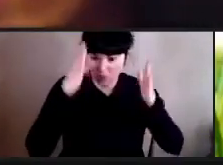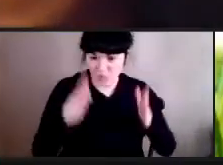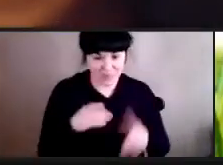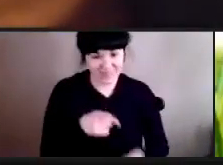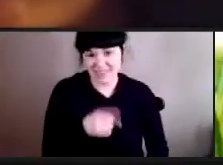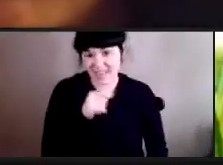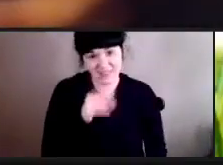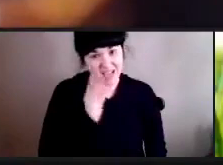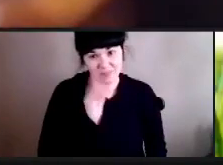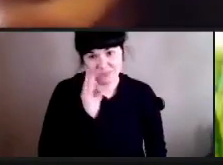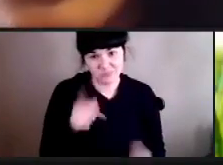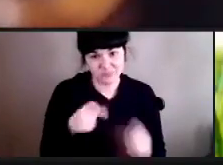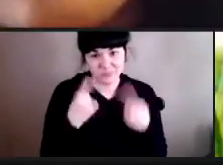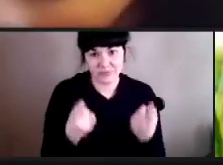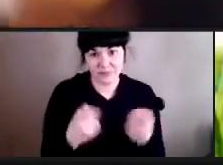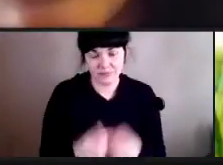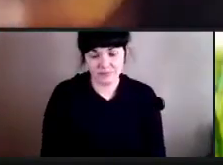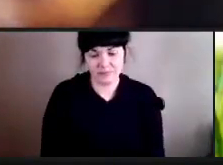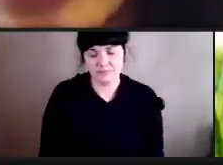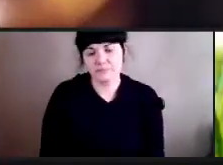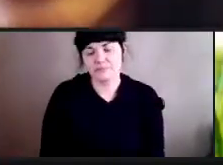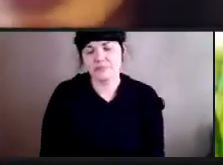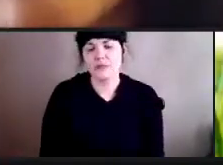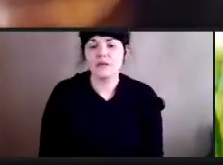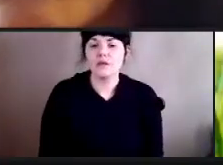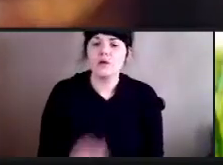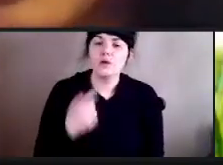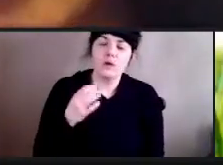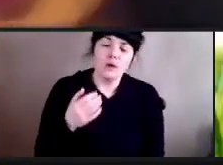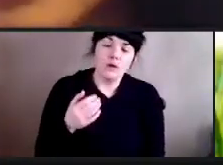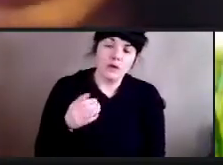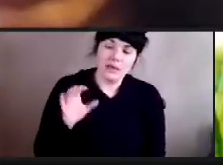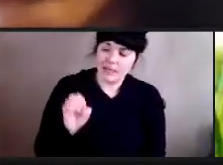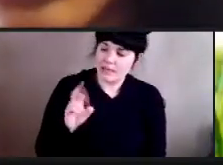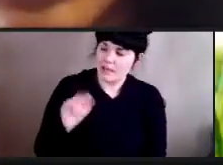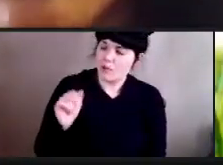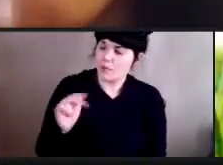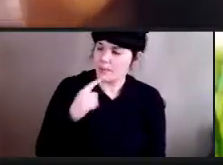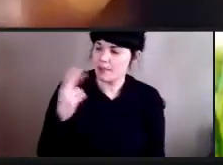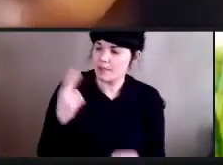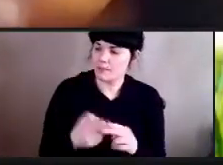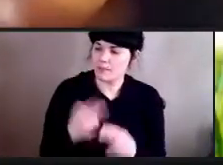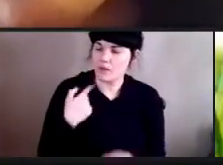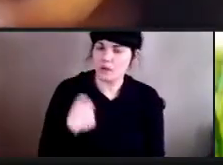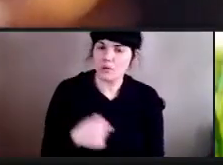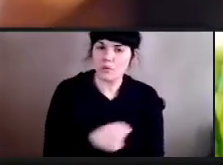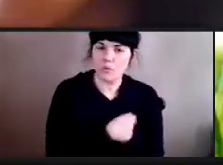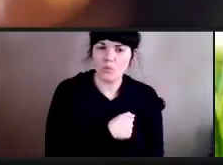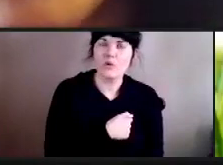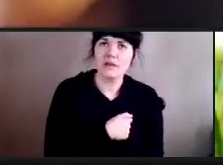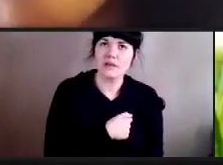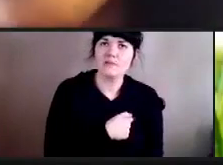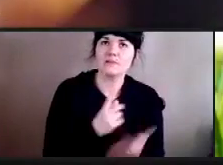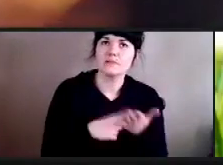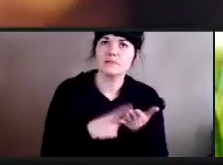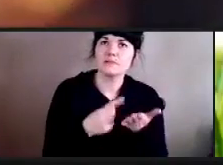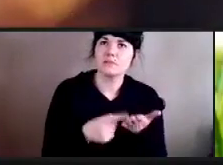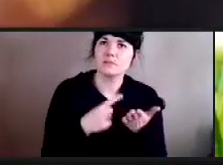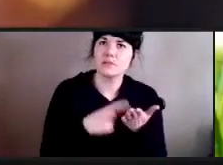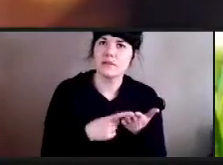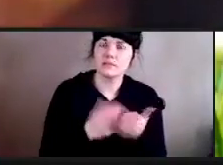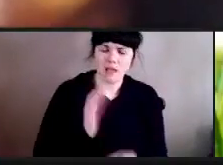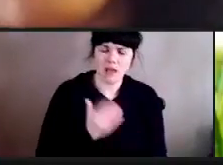I heard Erin reference this, and on the last call, we talked a lot about what we're doing as a district in terms of mental health support, but we